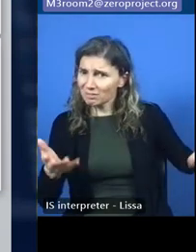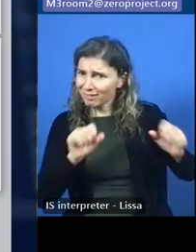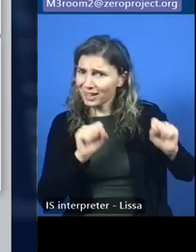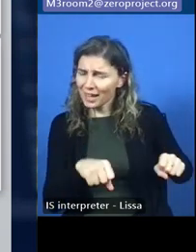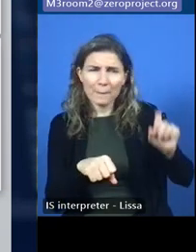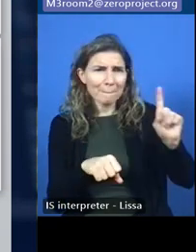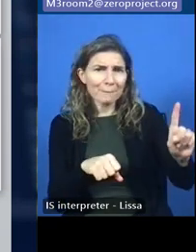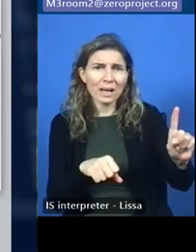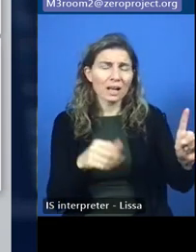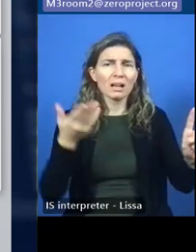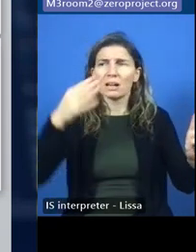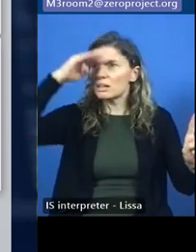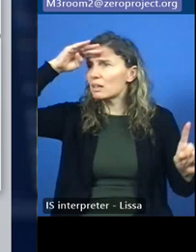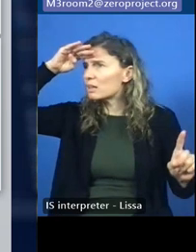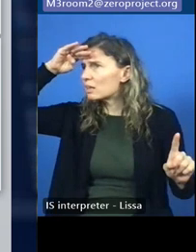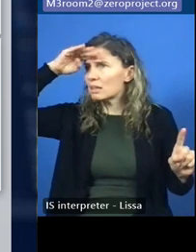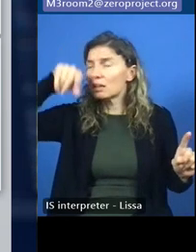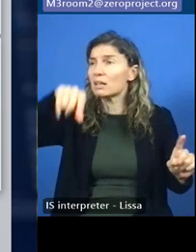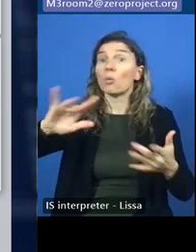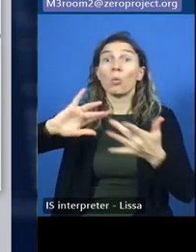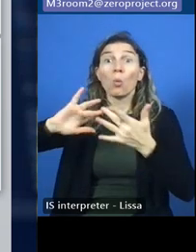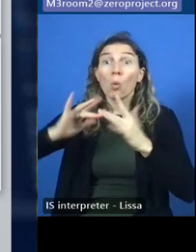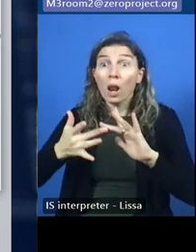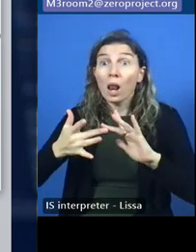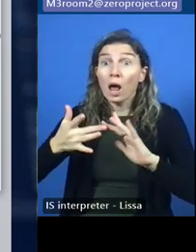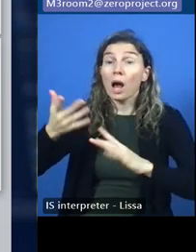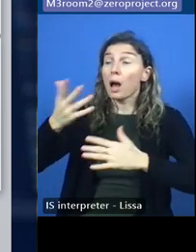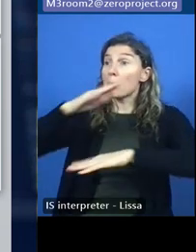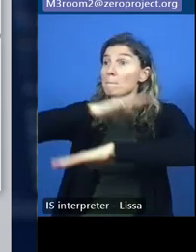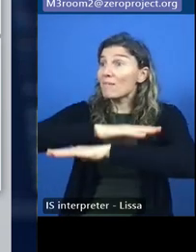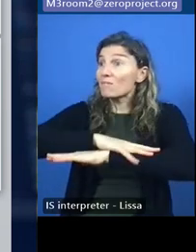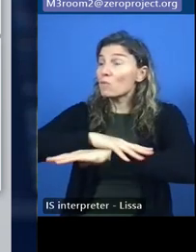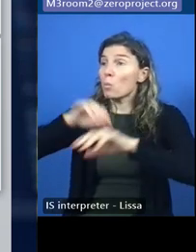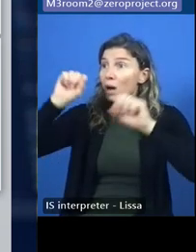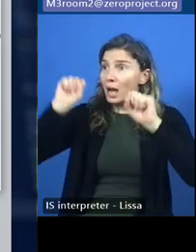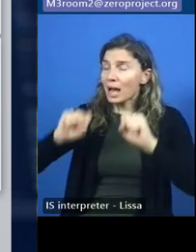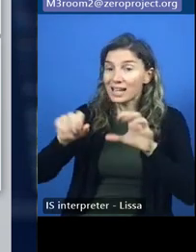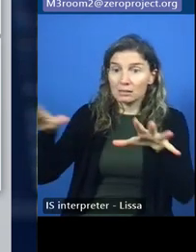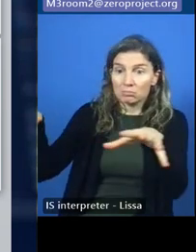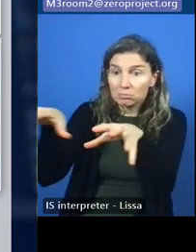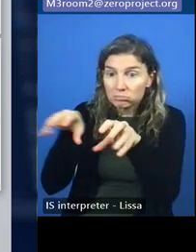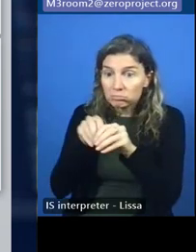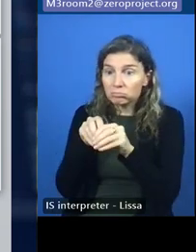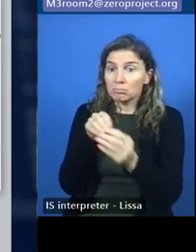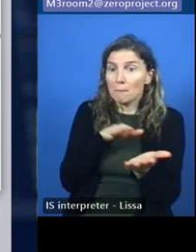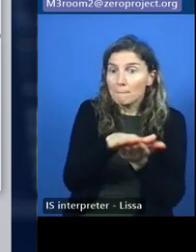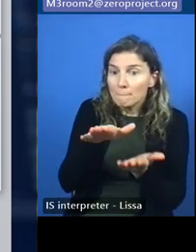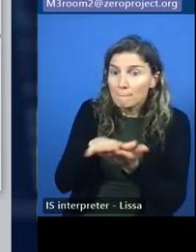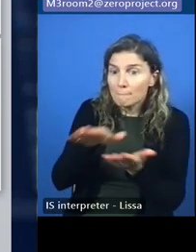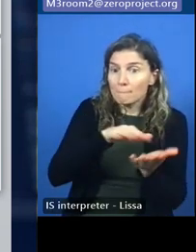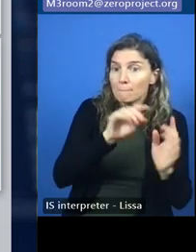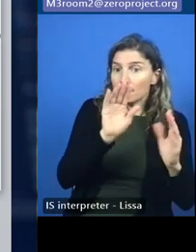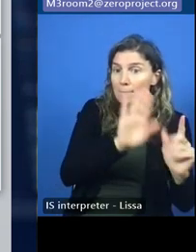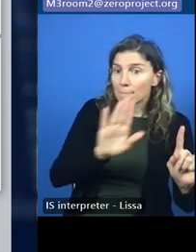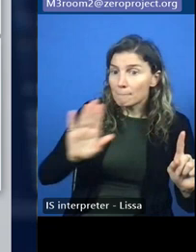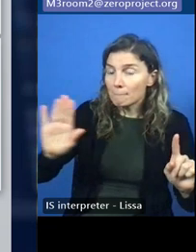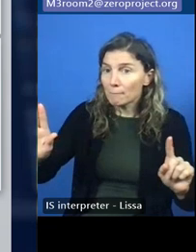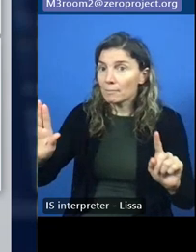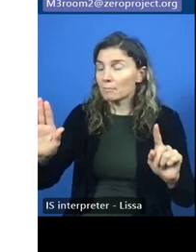online platform to help source, analyze, and publish this information. This is why we have designed